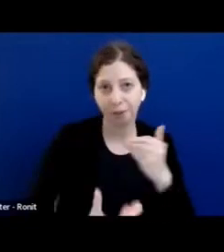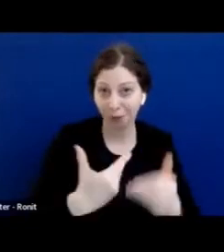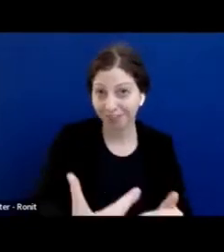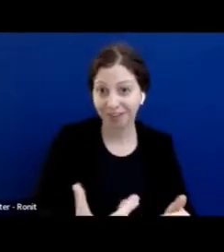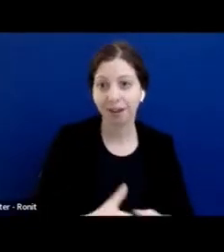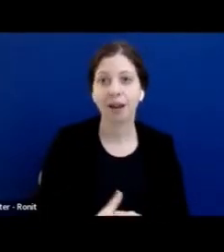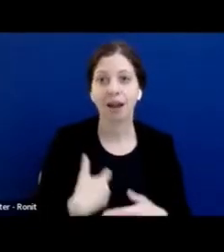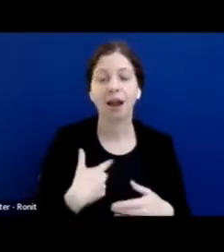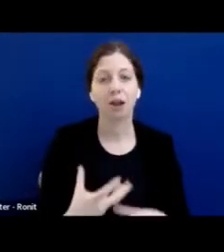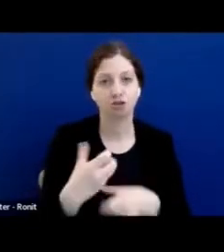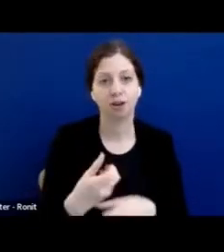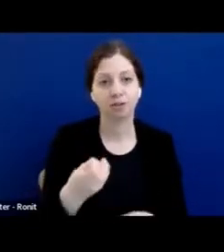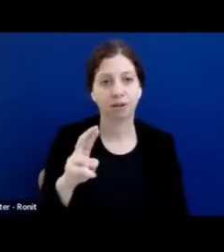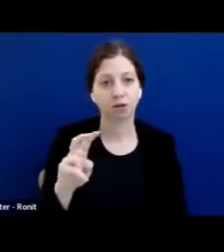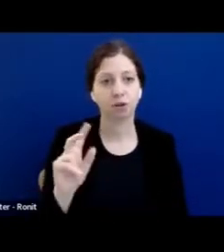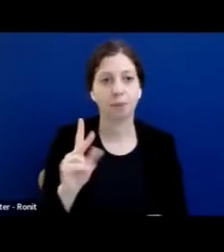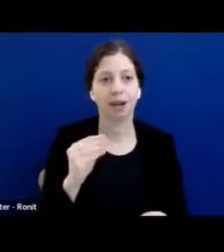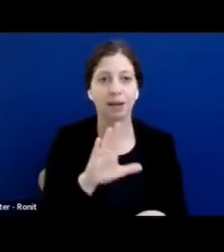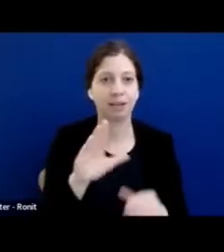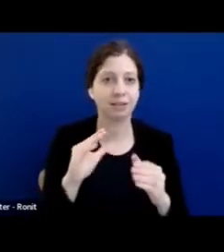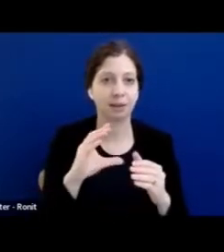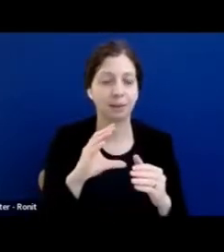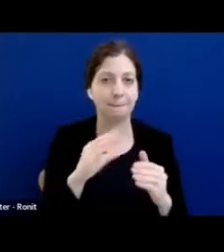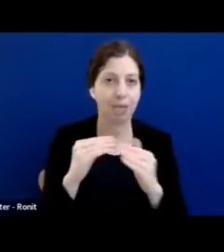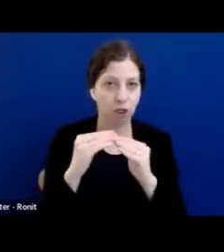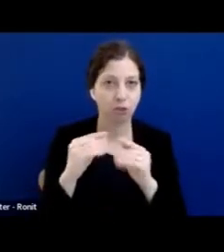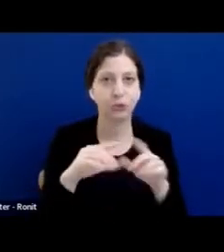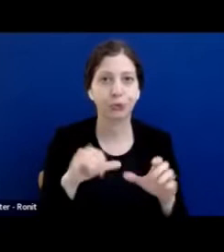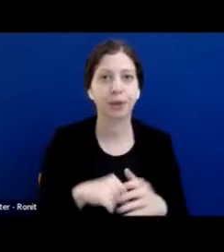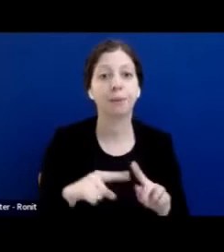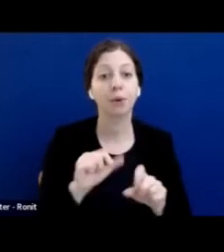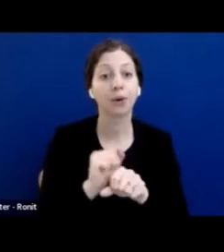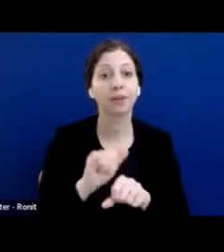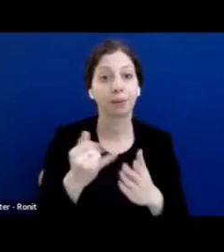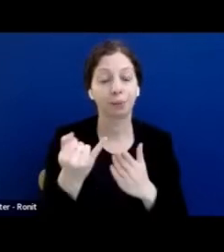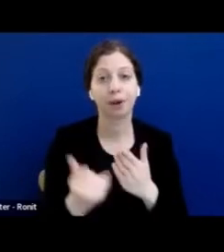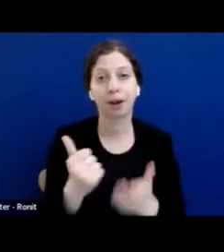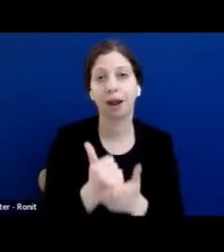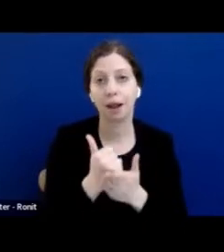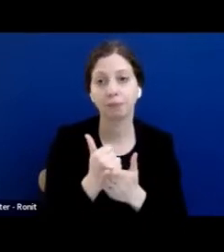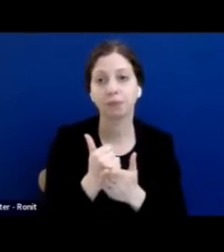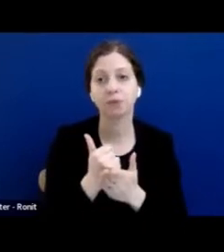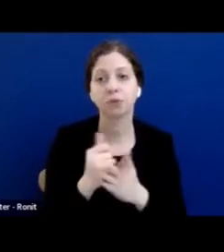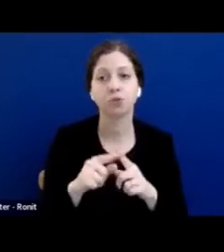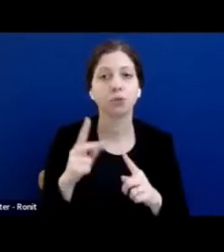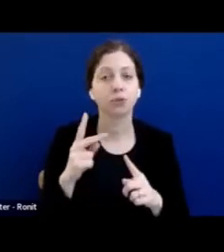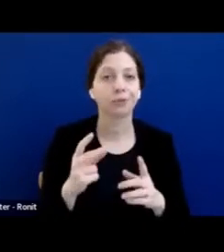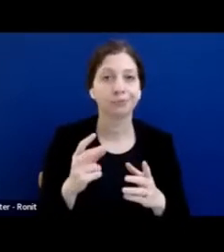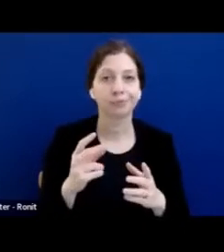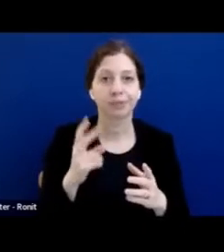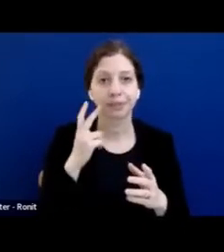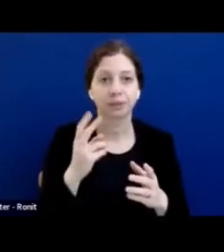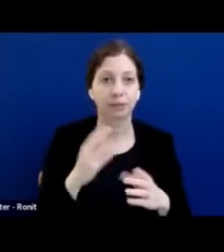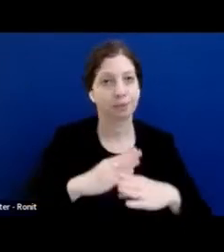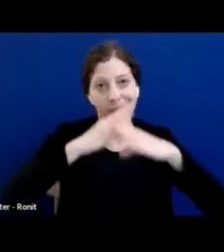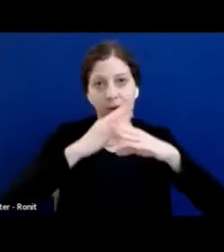I trust Dr. Carmarker and his peers to do it. But working on this project helped us to see a way over one of the biggest hurdles to try to get